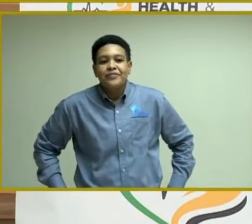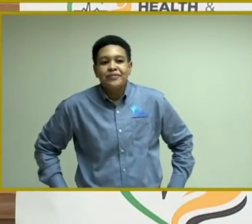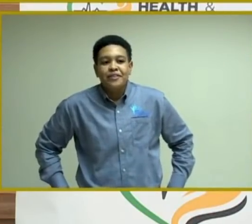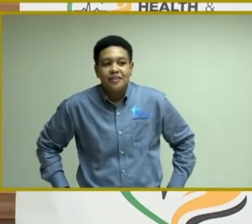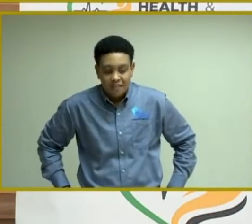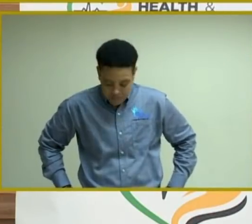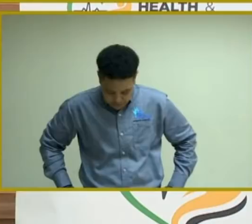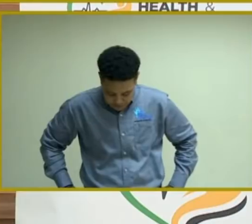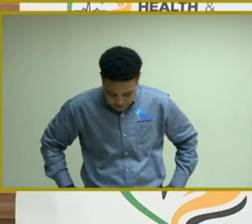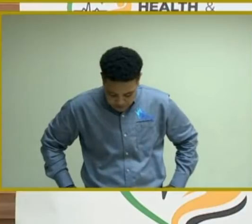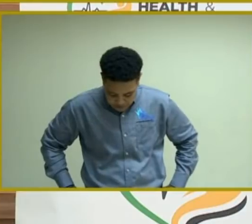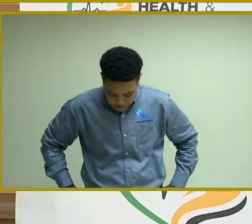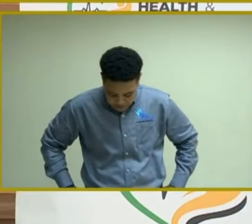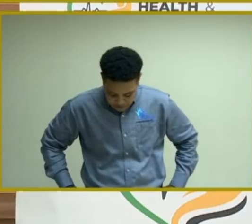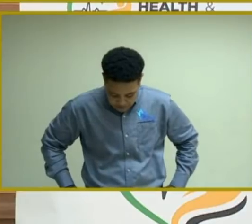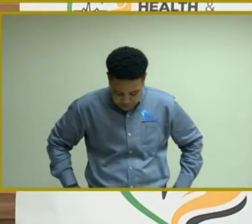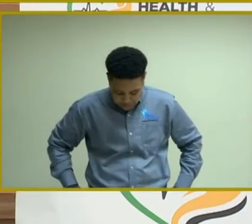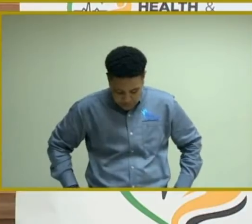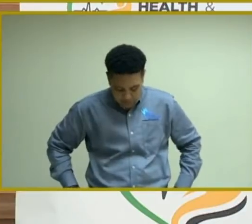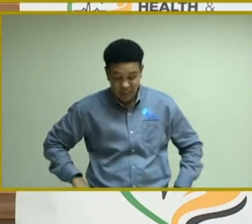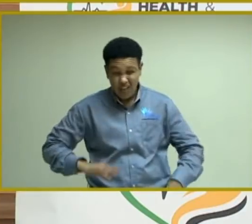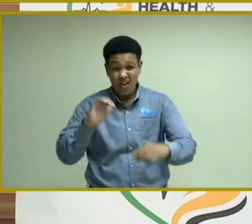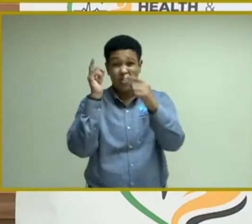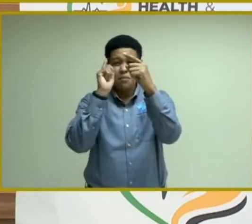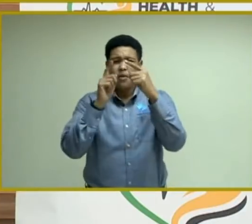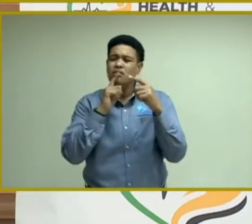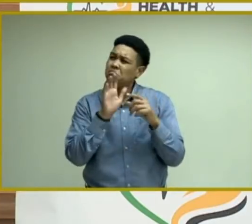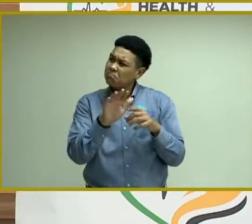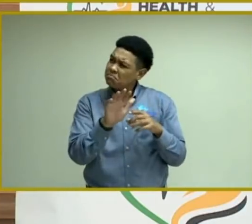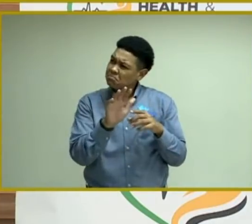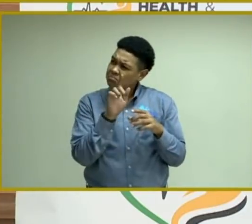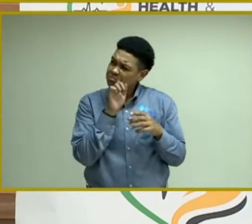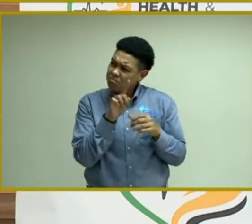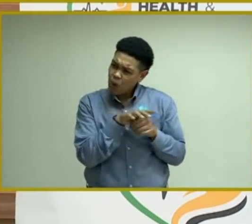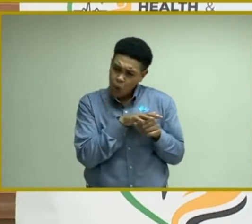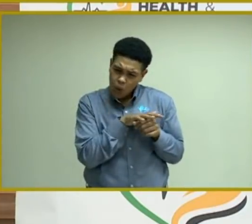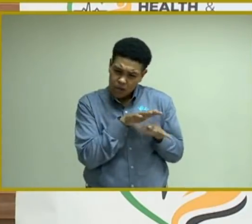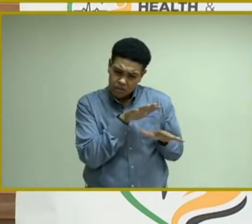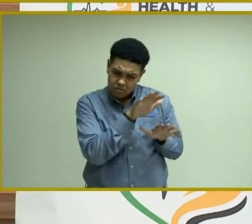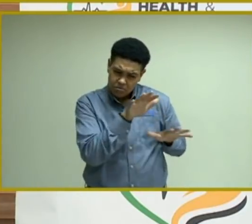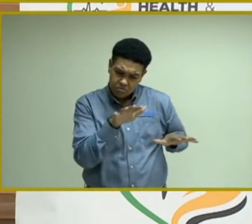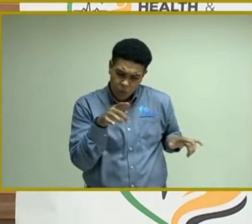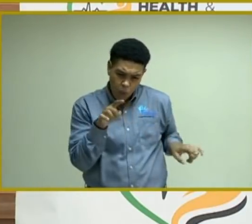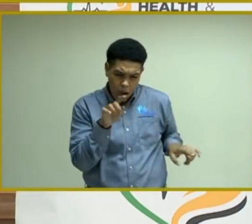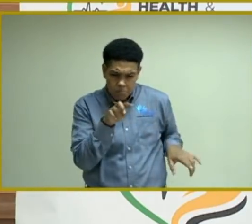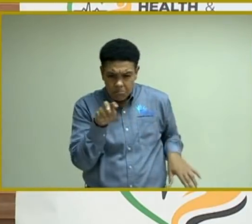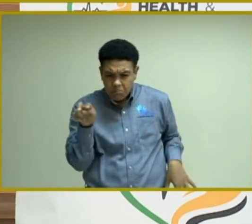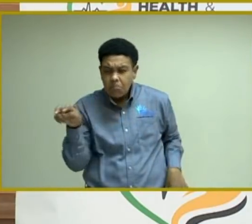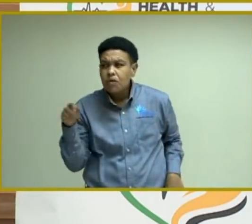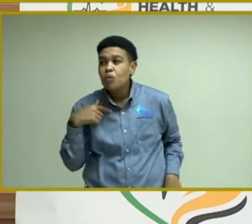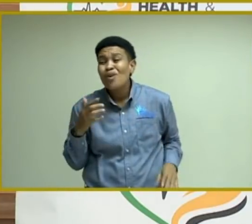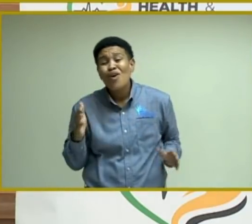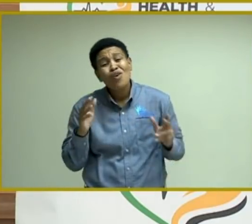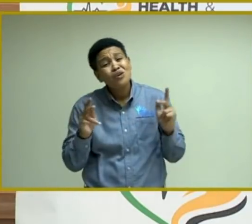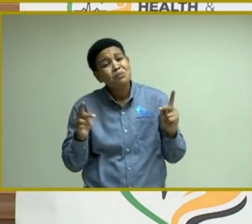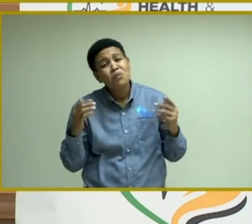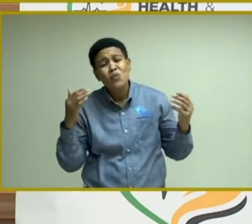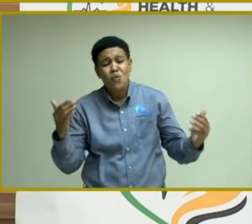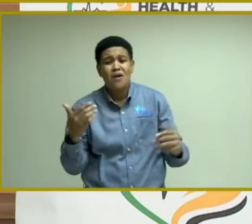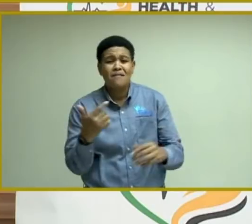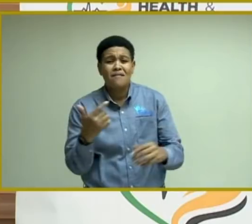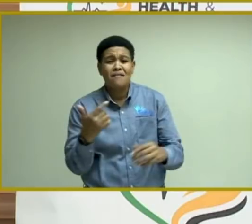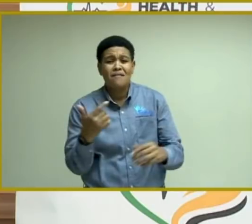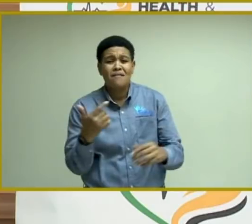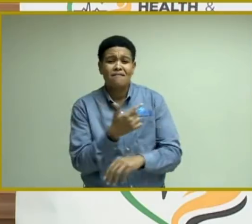the number of sites. We continue to urge and encourage persons to get vaccinated, both their second